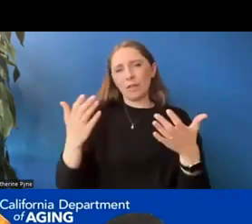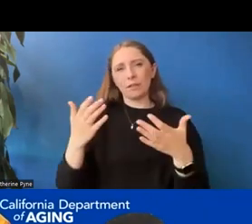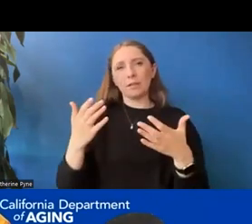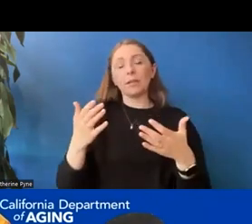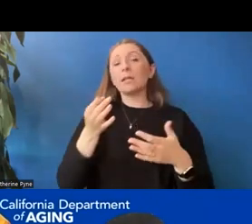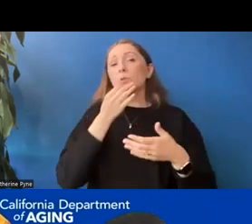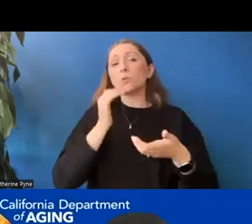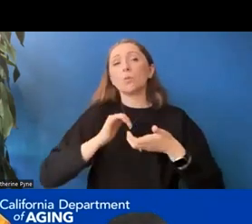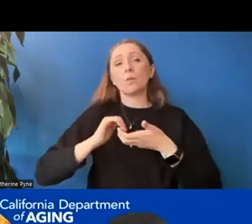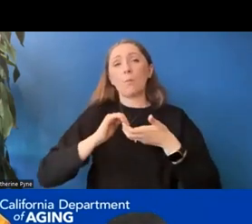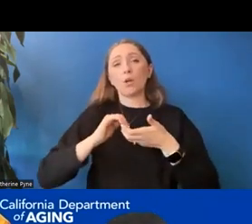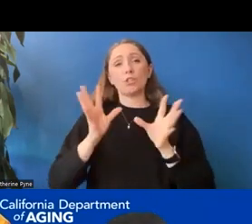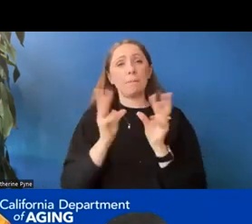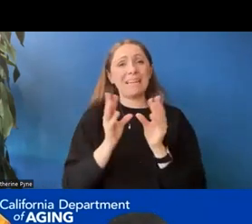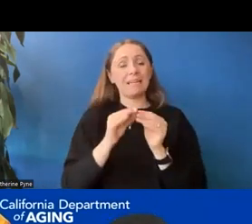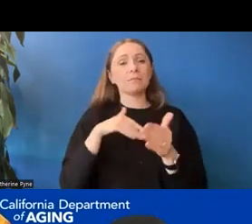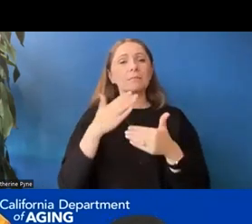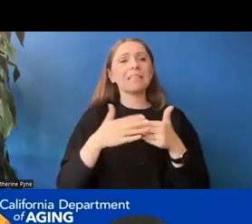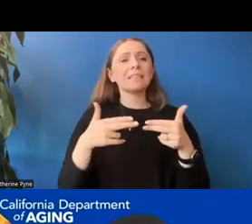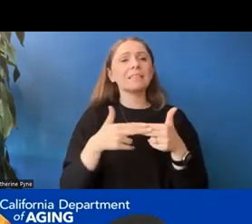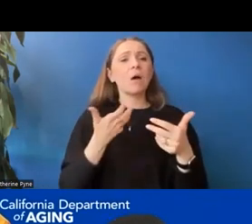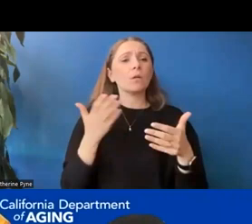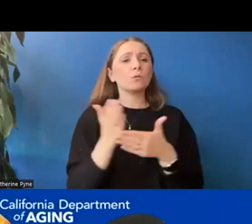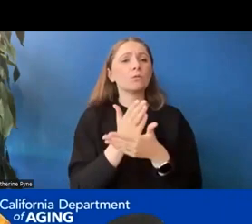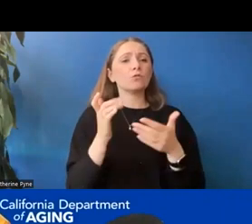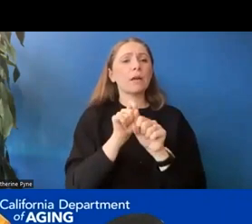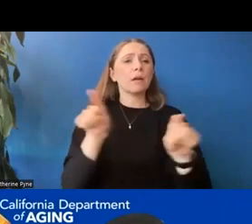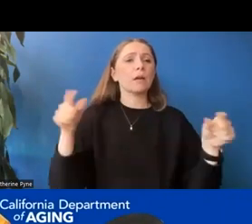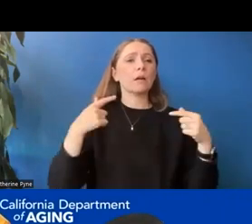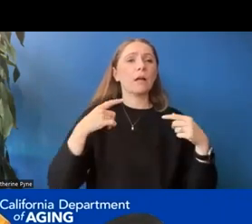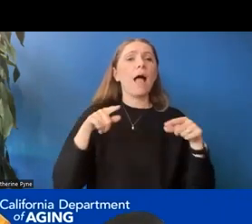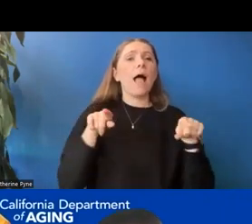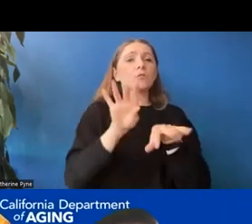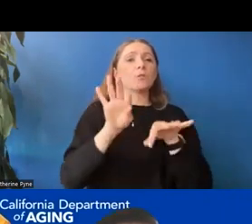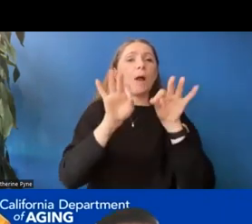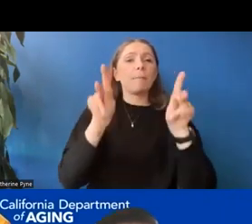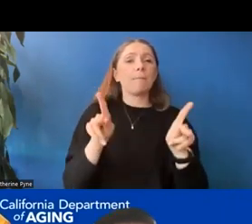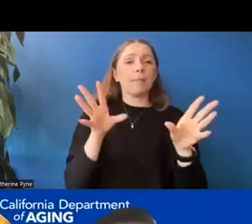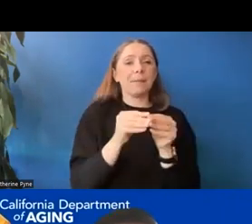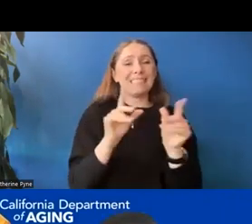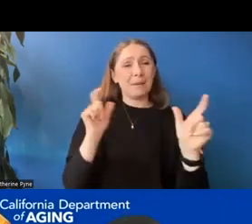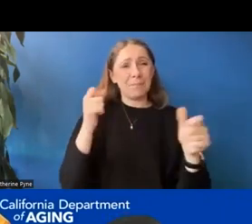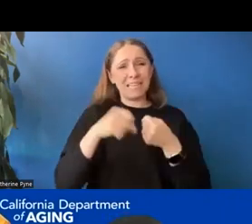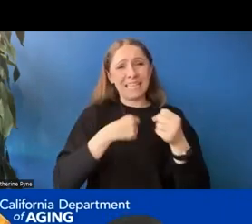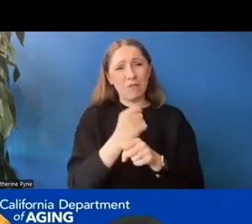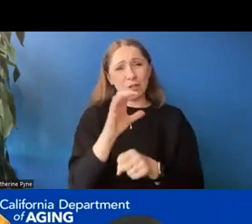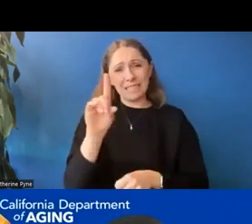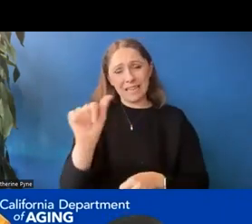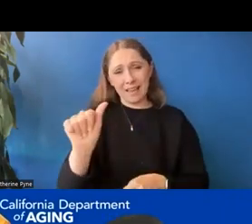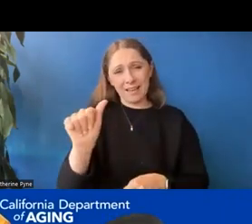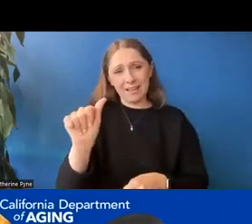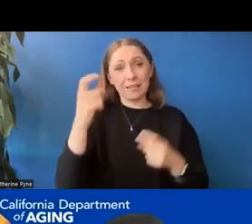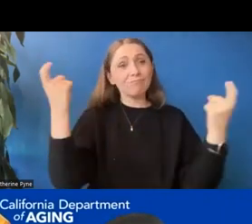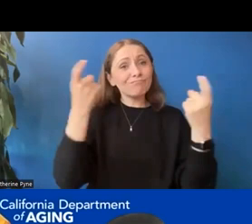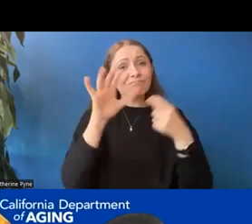partnership meetings. If you want to go to the next slide, please. Something I wanted to share as well as we kind of wrap things up. It's a big year for CDA. This year